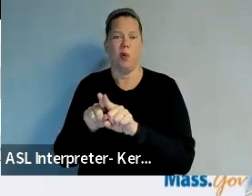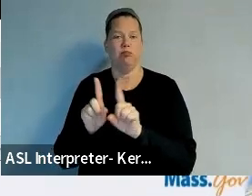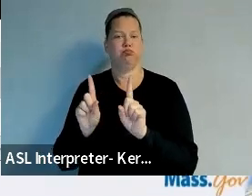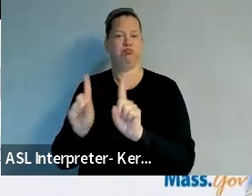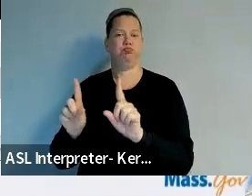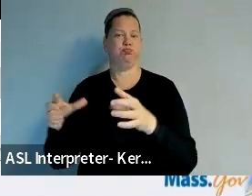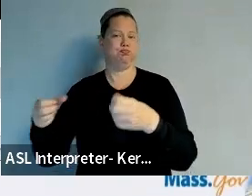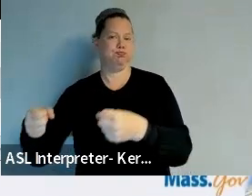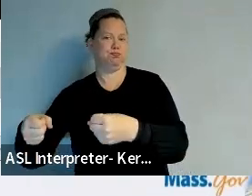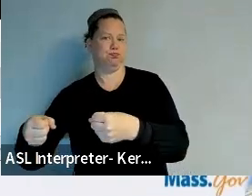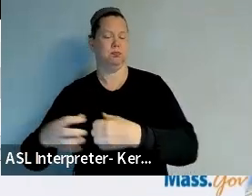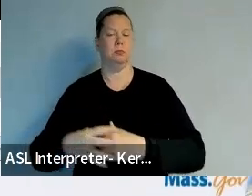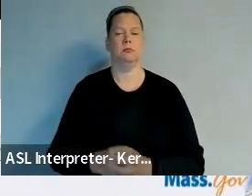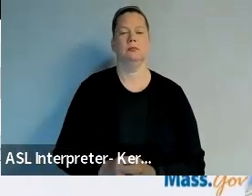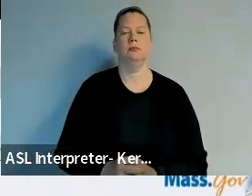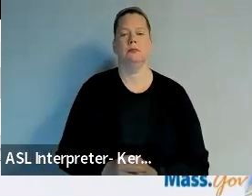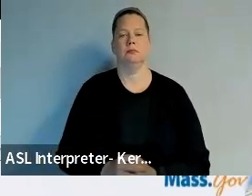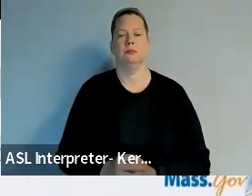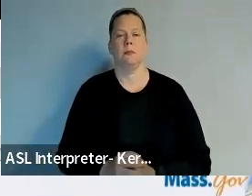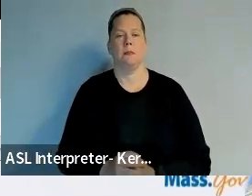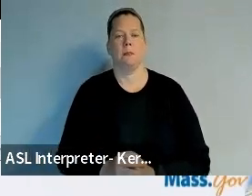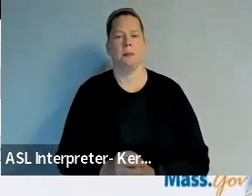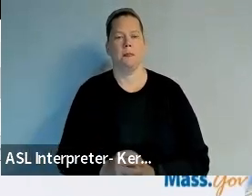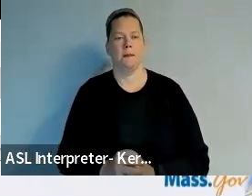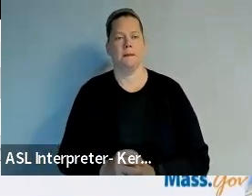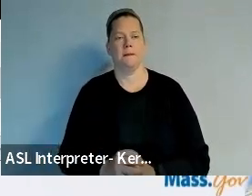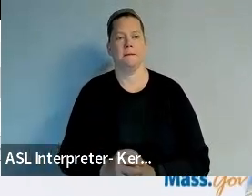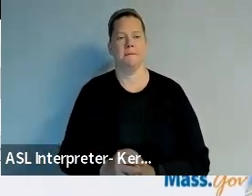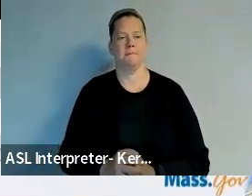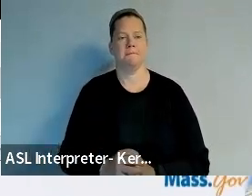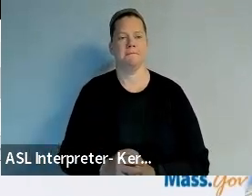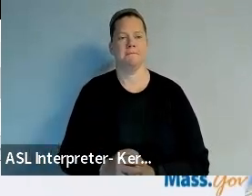we're going to go ahead and click Save.